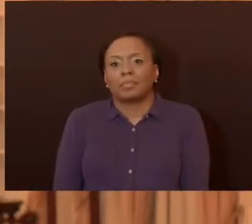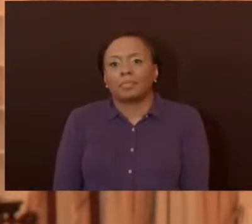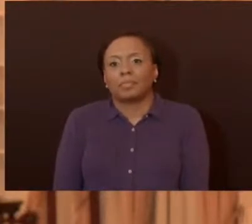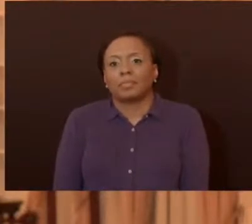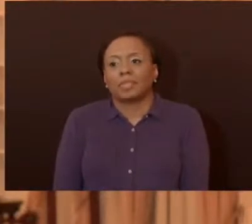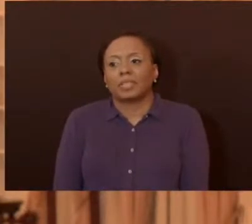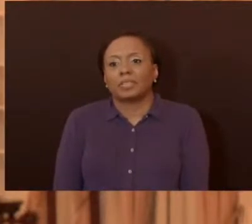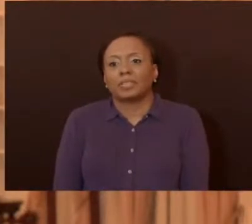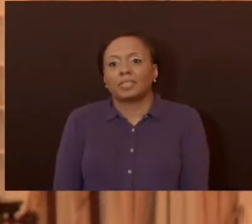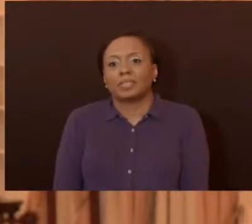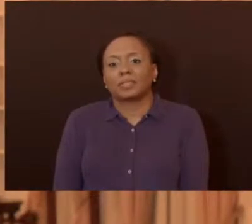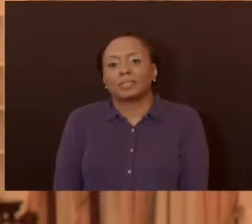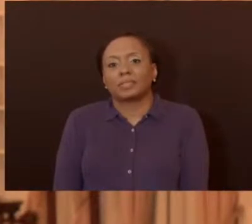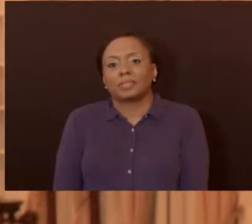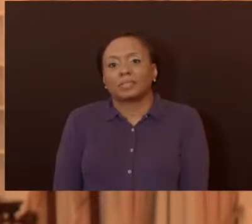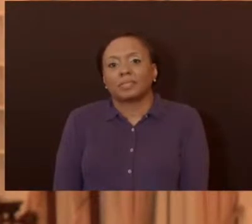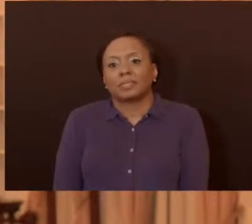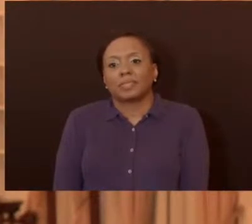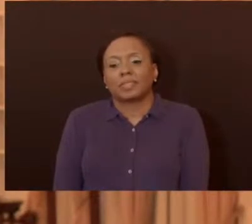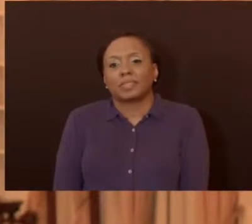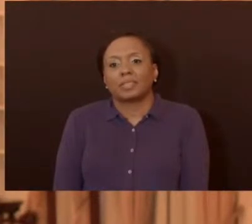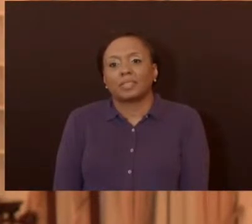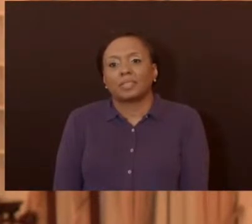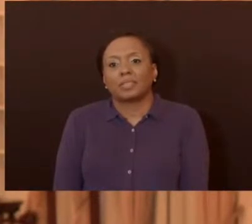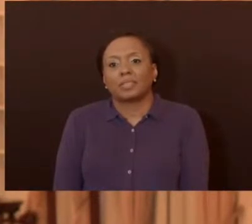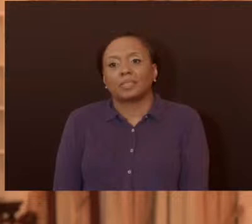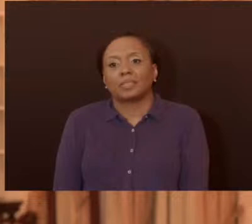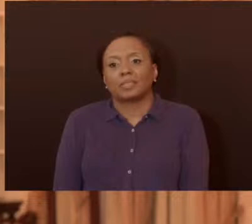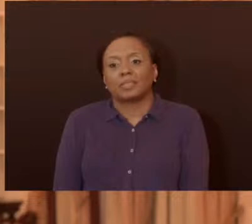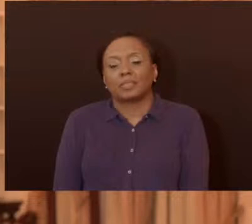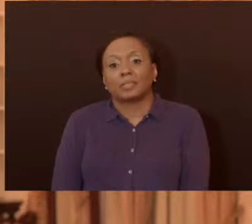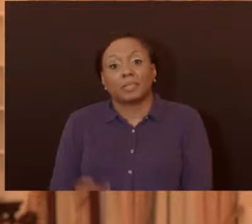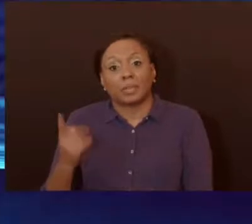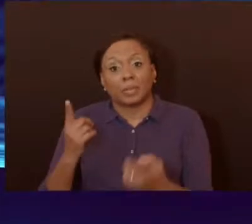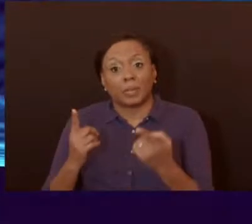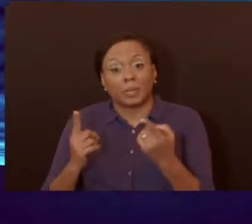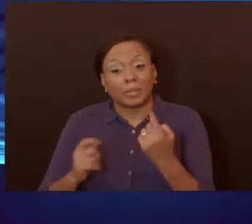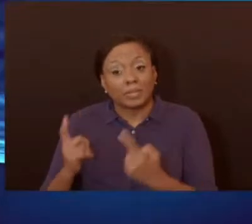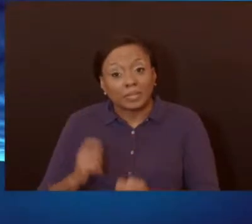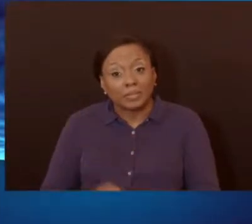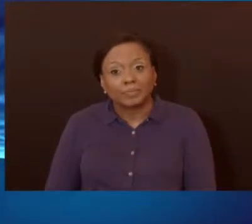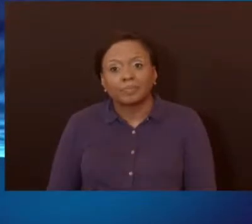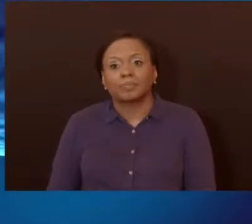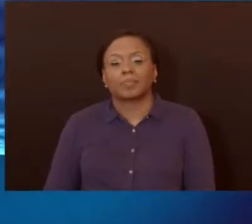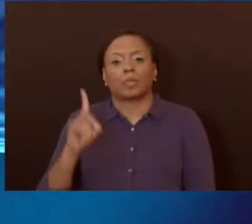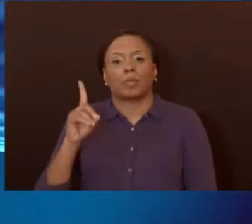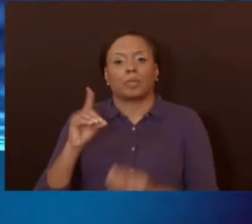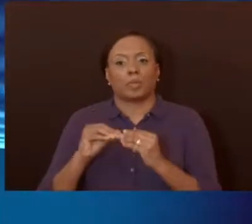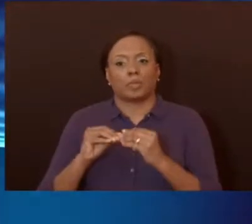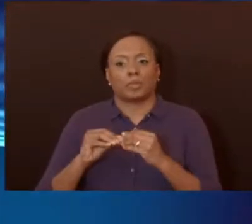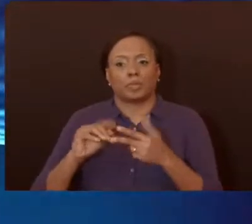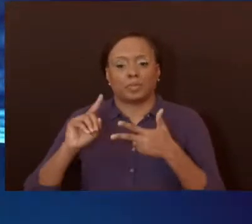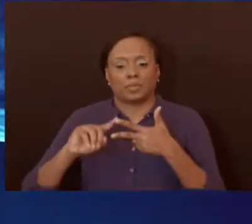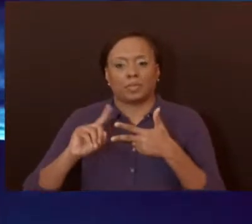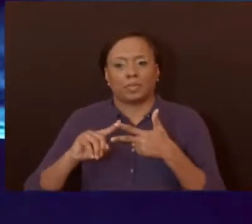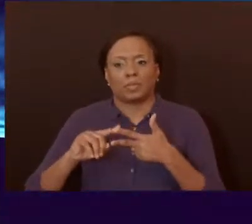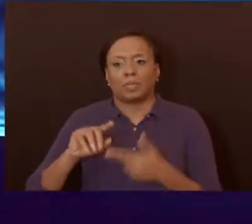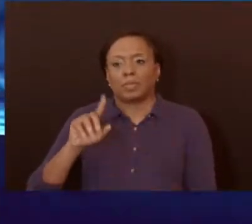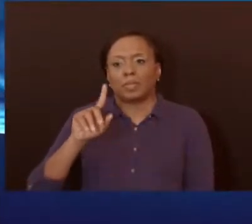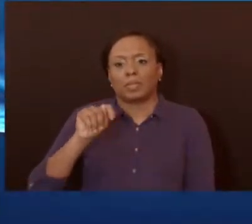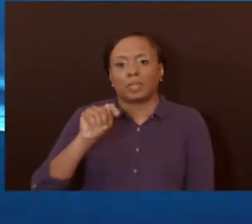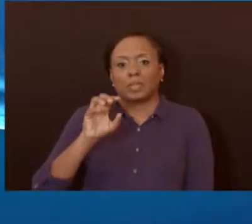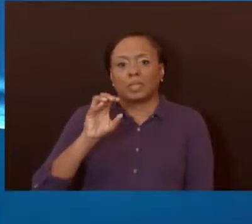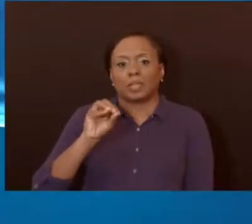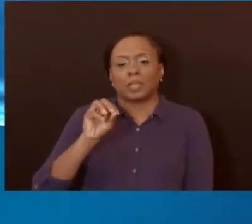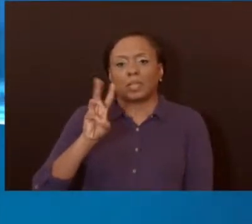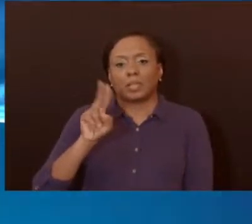Are there any further questions? I have a question for Dr. Cumberbatch. During the town hall meetings, the recent